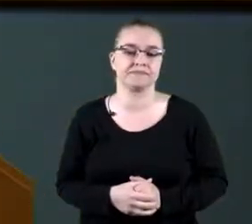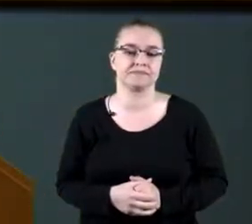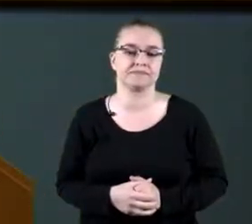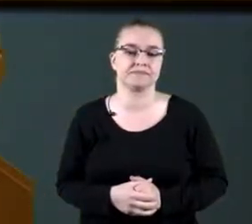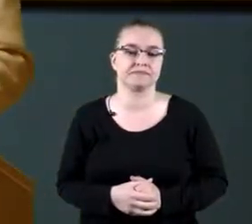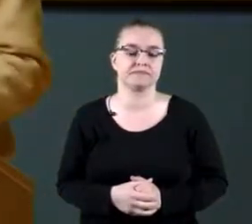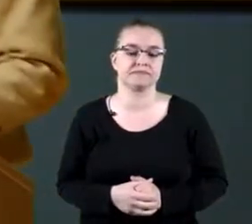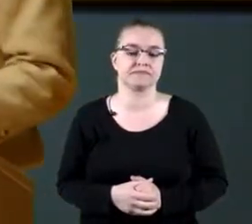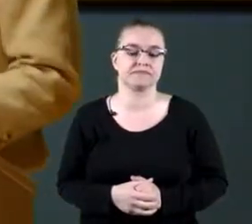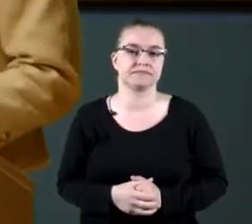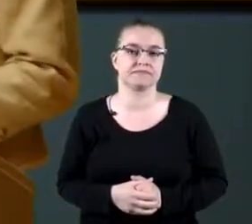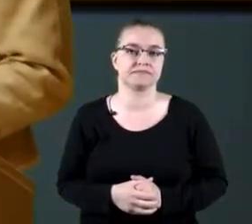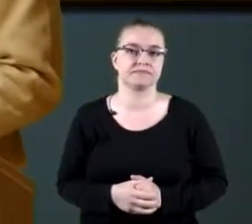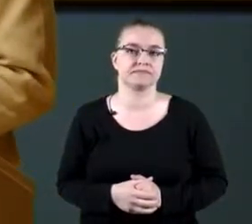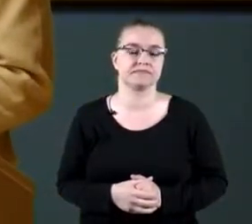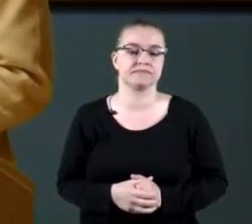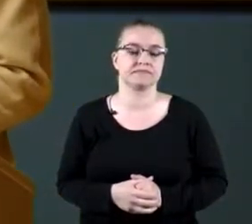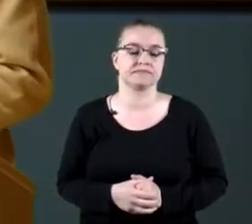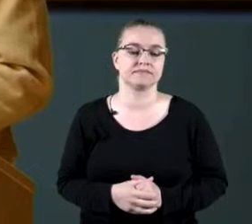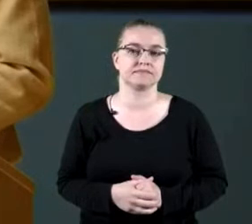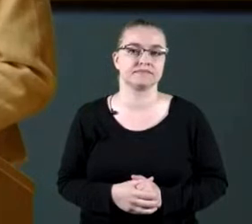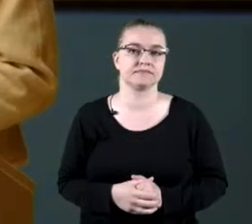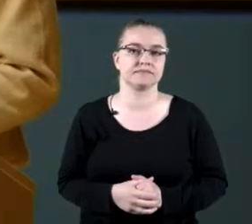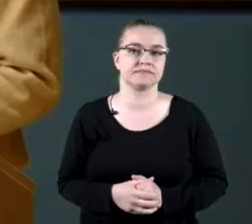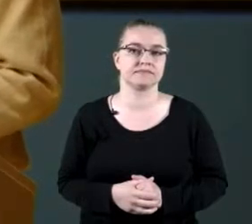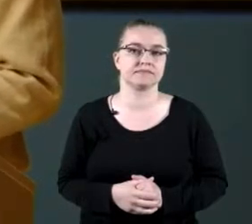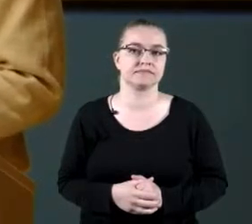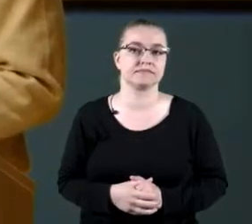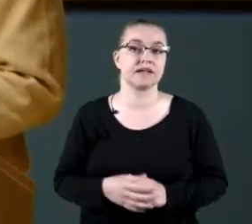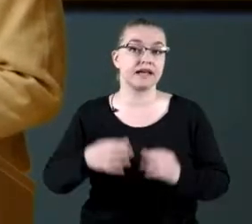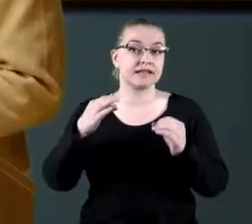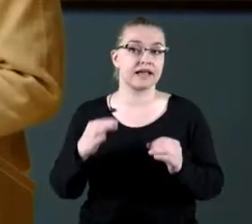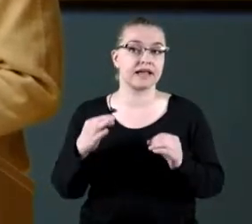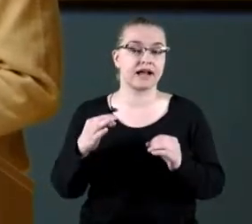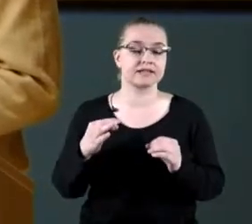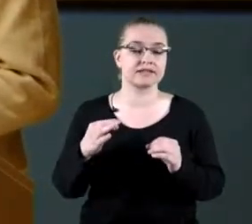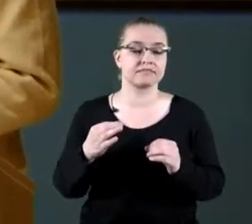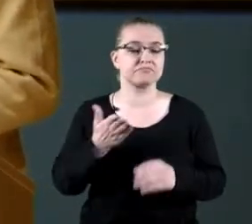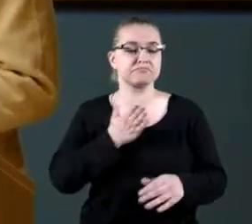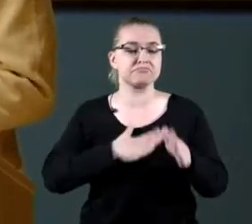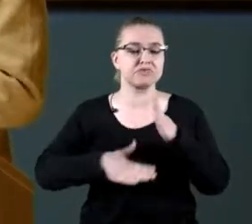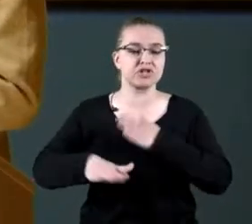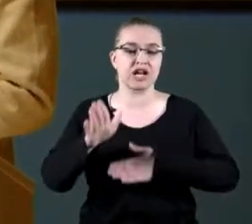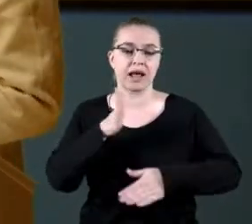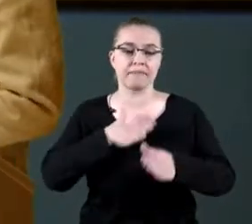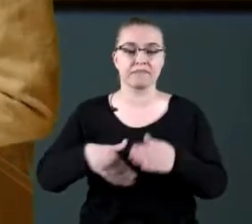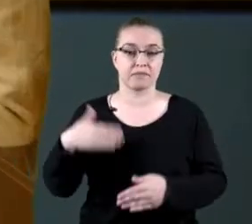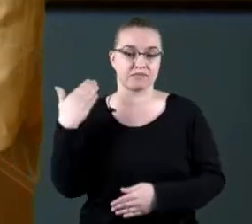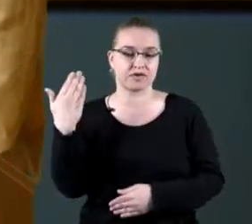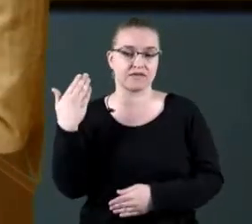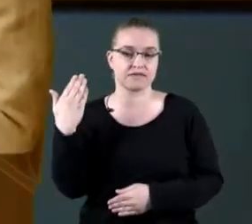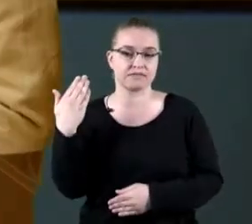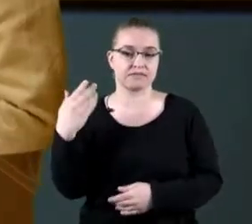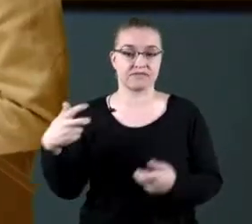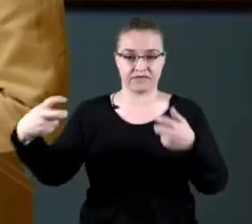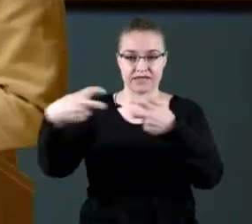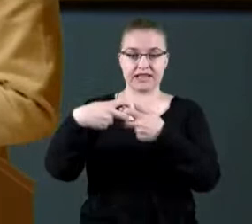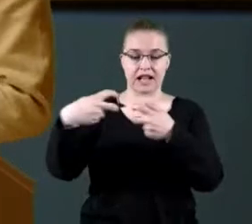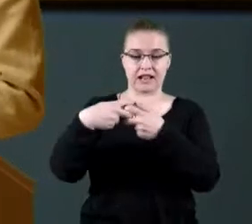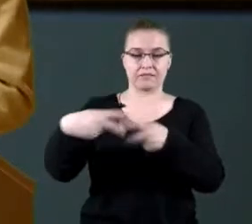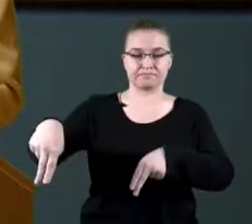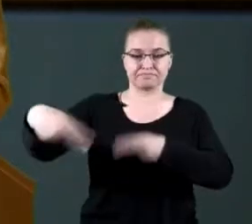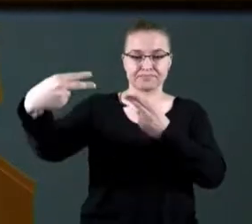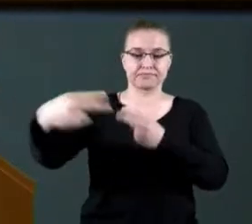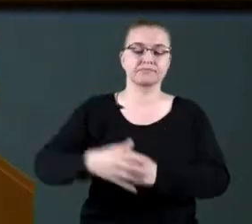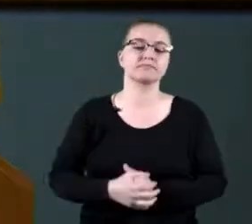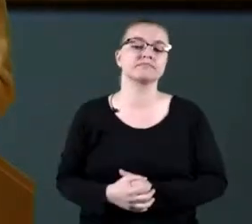Muchas gracias. Now it's a pleasure to welcome online, so we will actually see